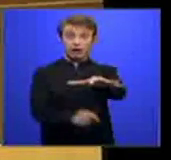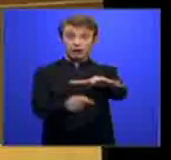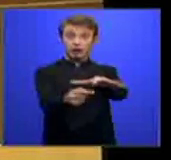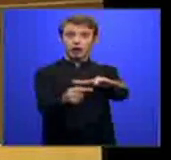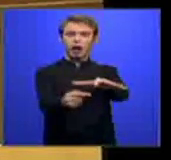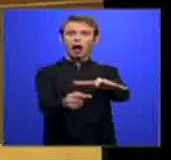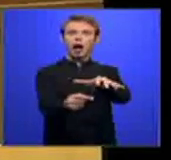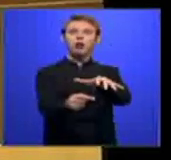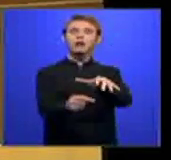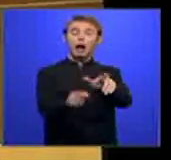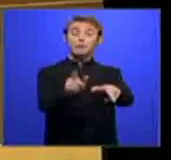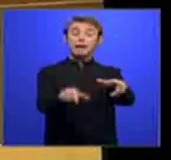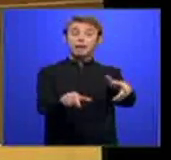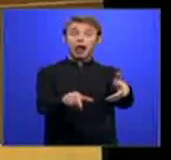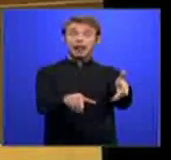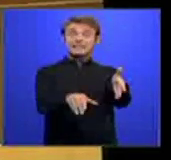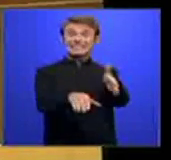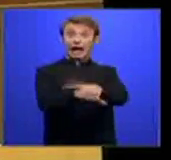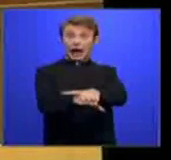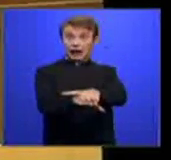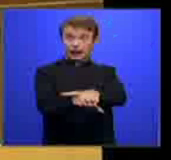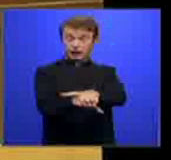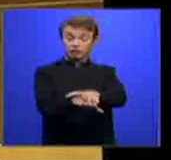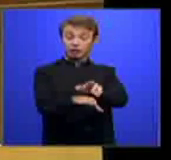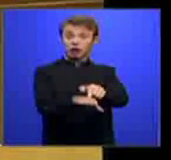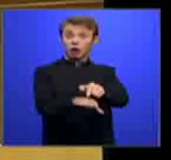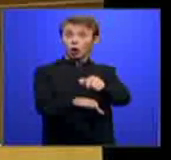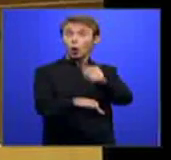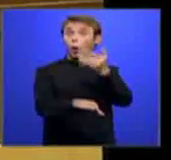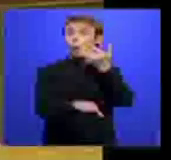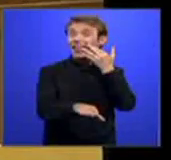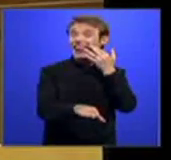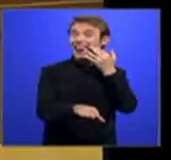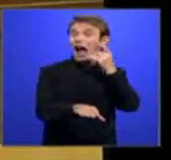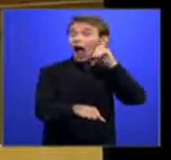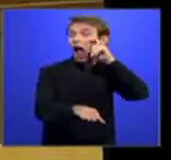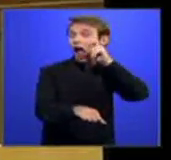been exactly where it was in 1955.